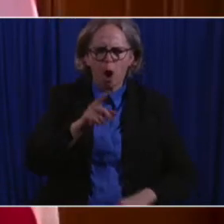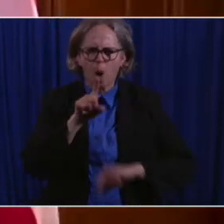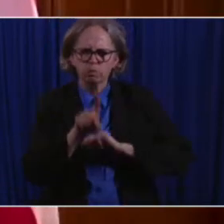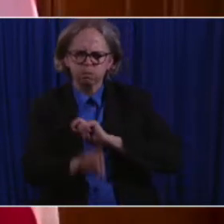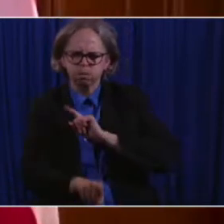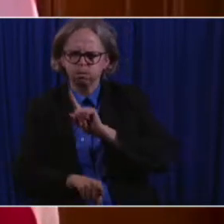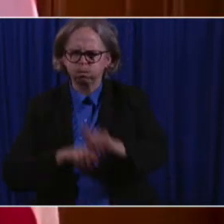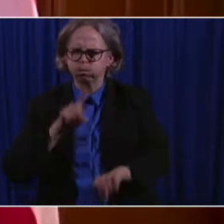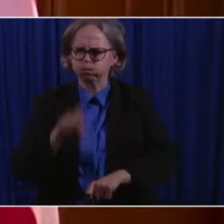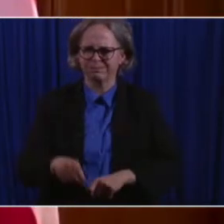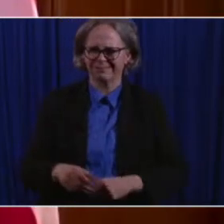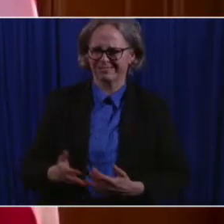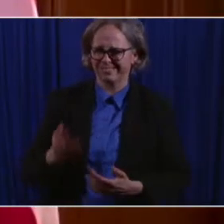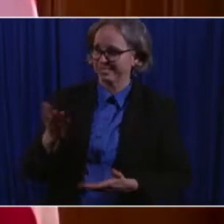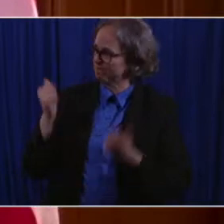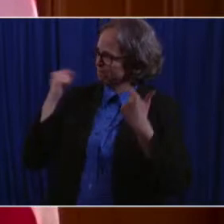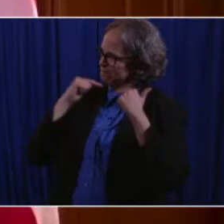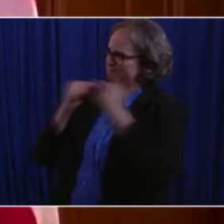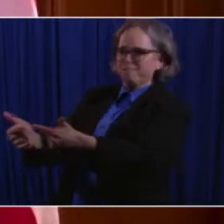up.